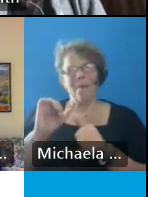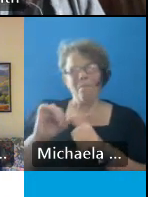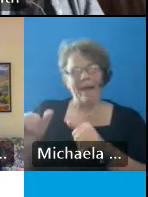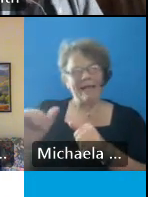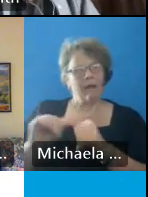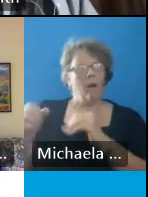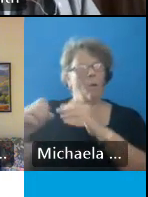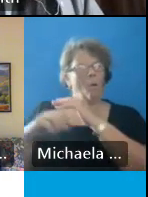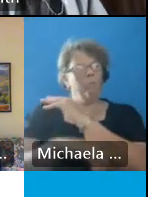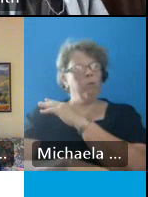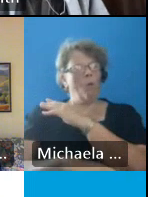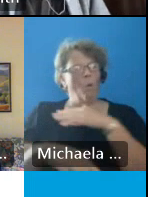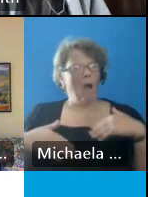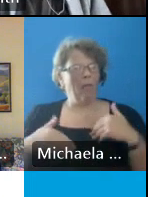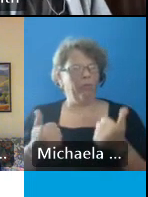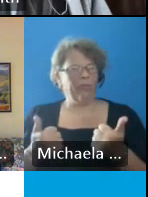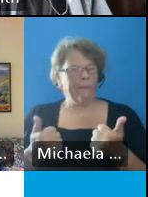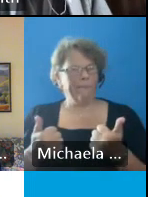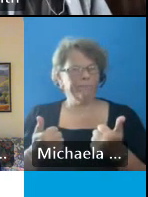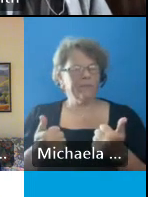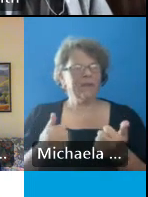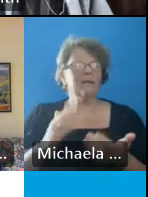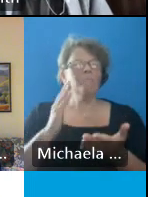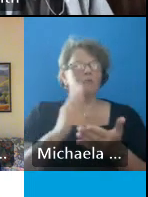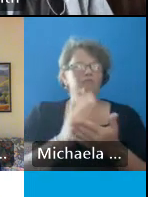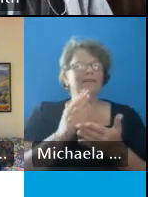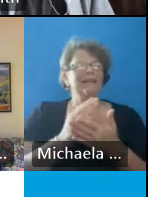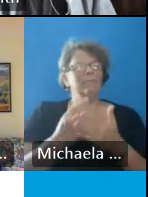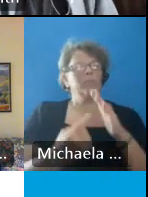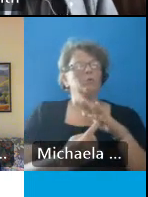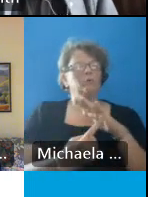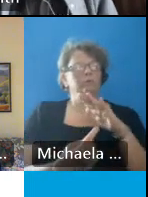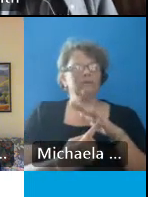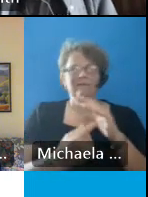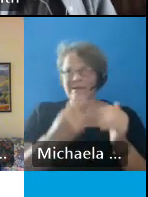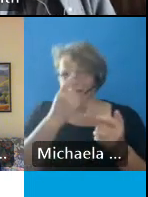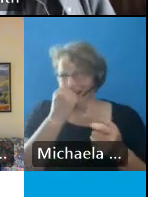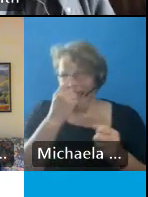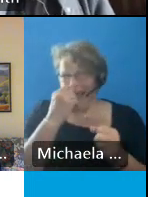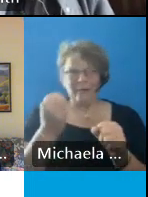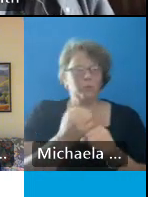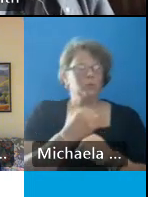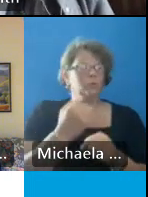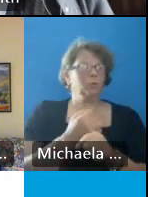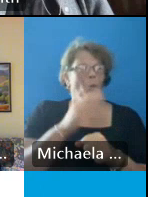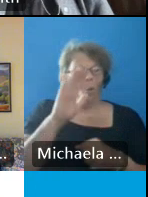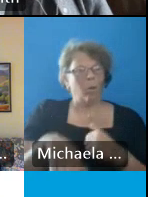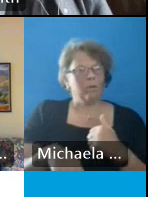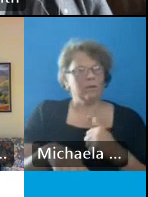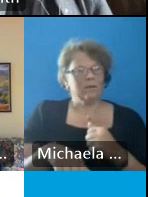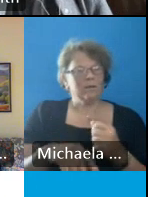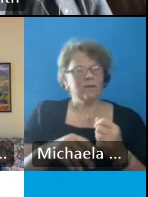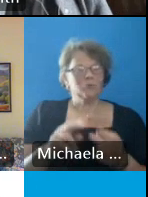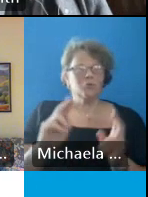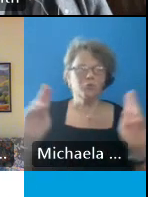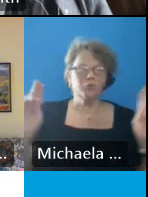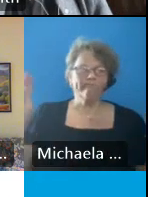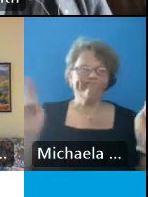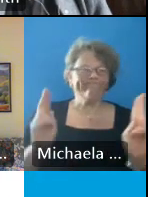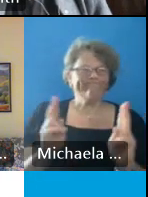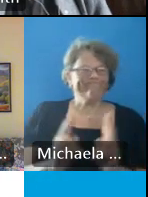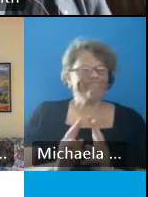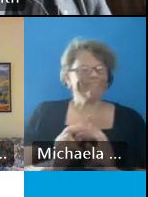poorer health outcomes for people. But it's really important that we can do what the best we can to reduce some of those gaps